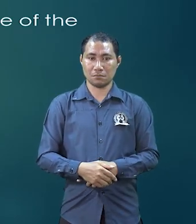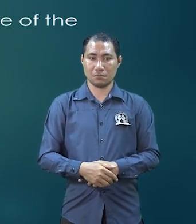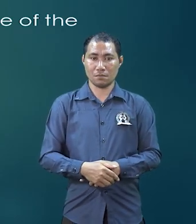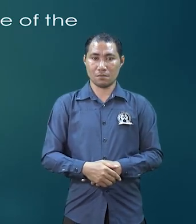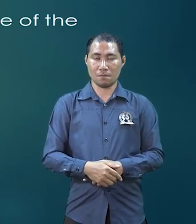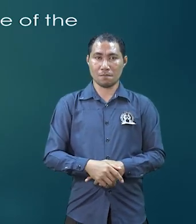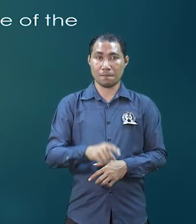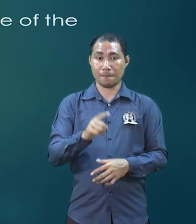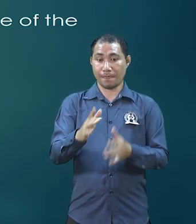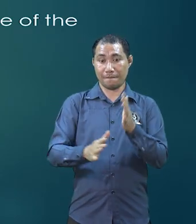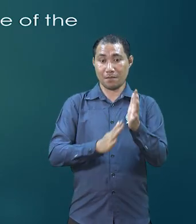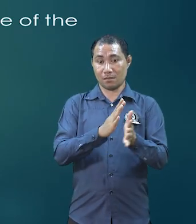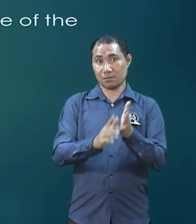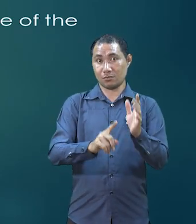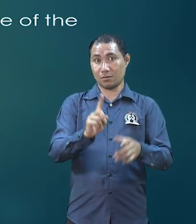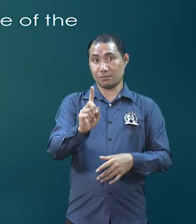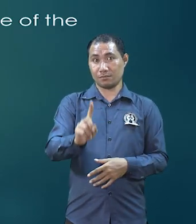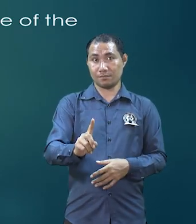Lono winga.